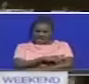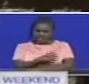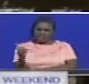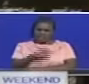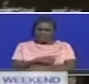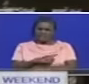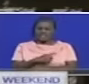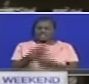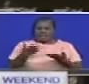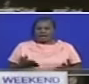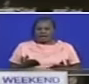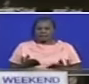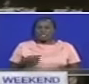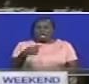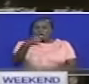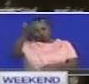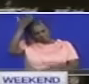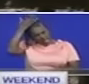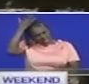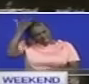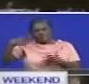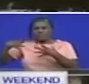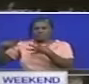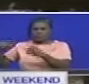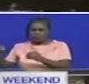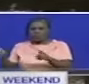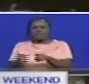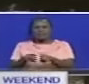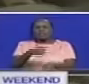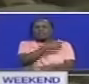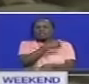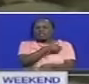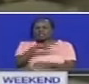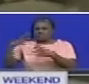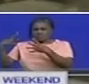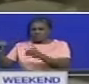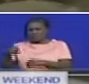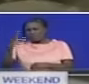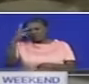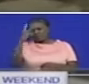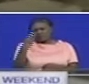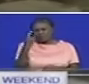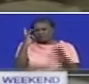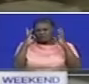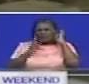medical personnel. Most nurses have fled the facility for fear of attacks.